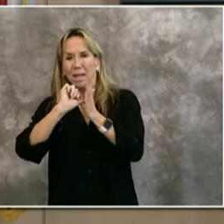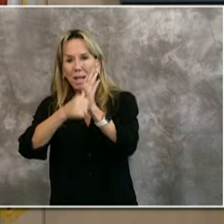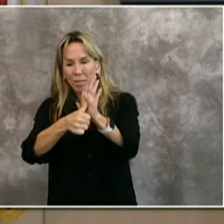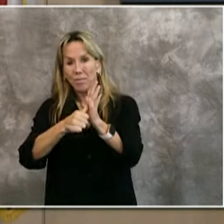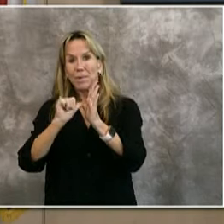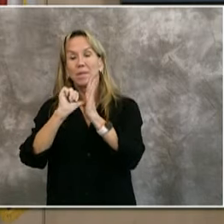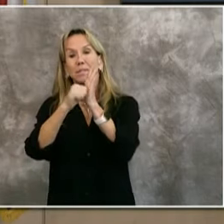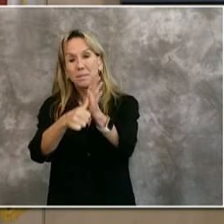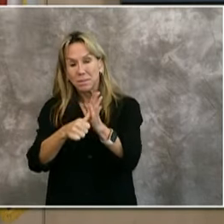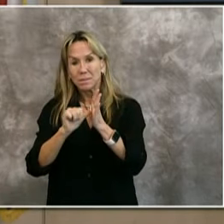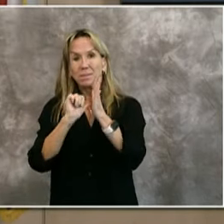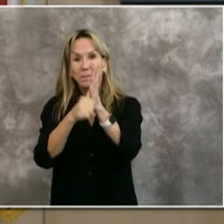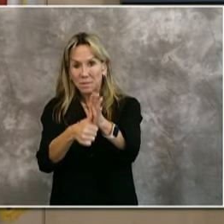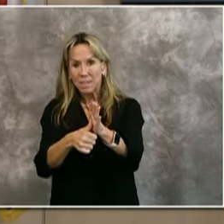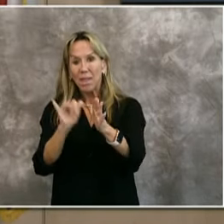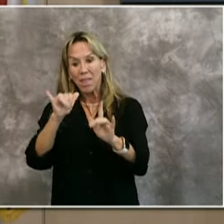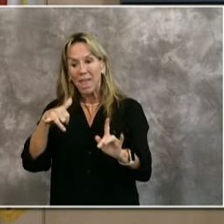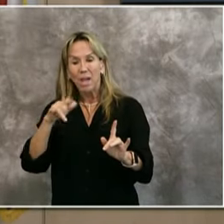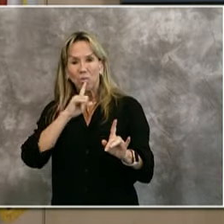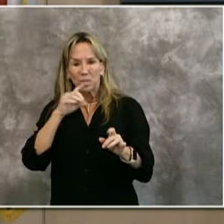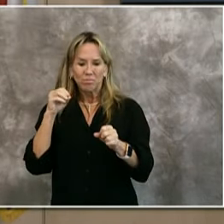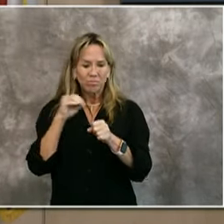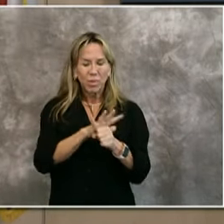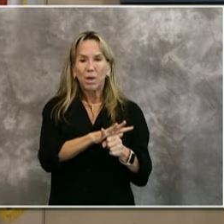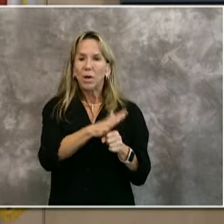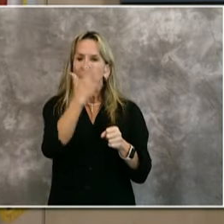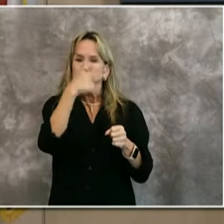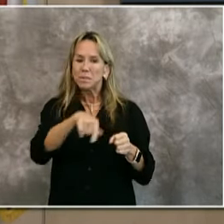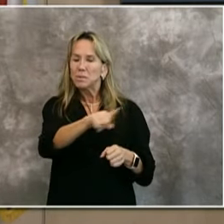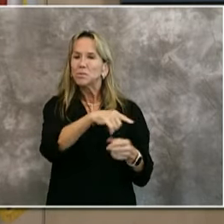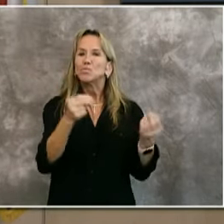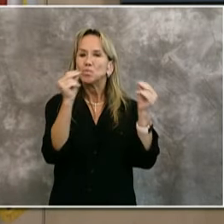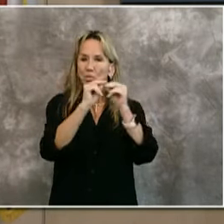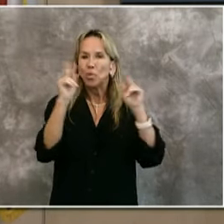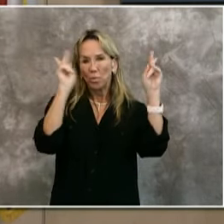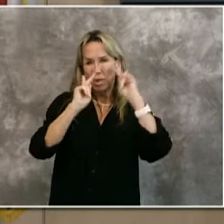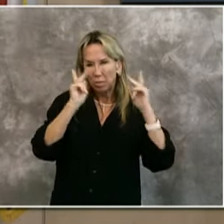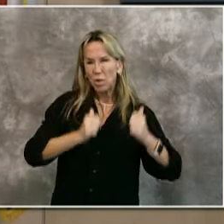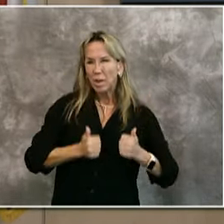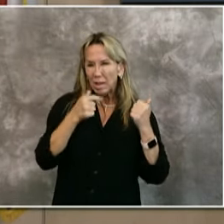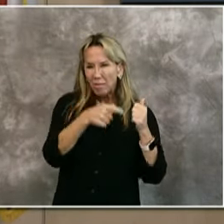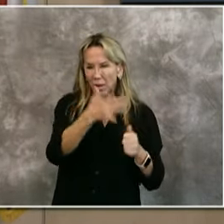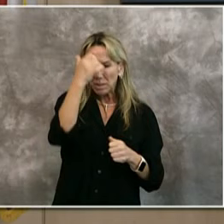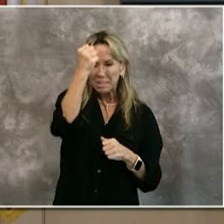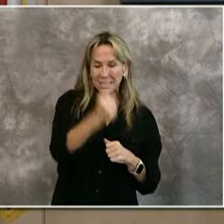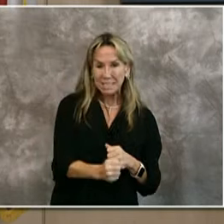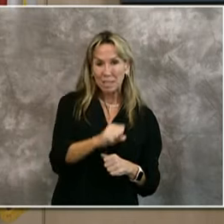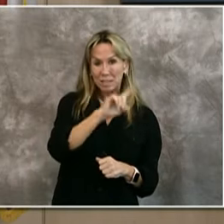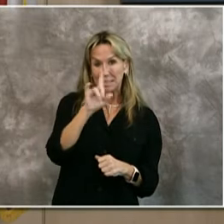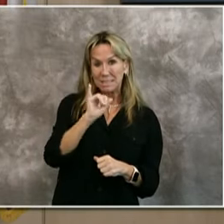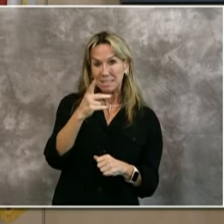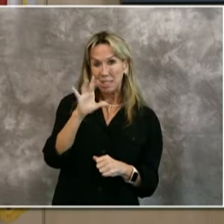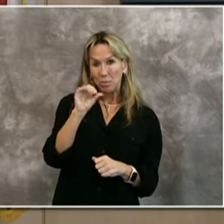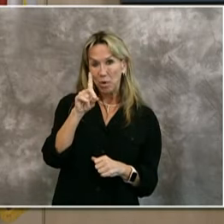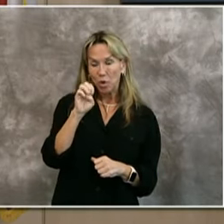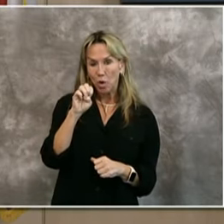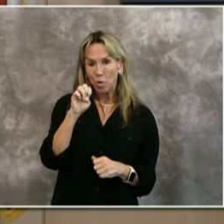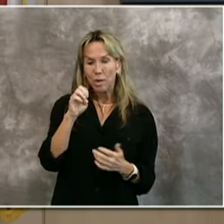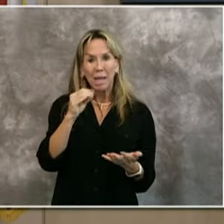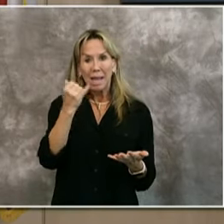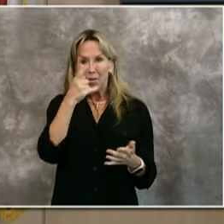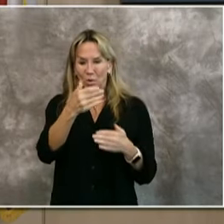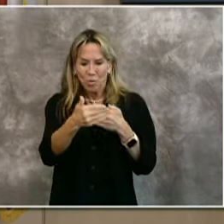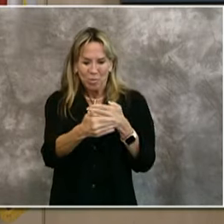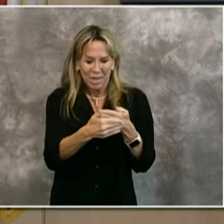the disproportionate impact in the southern zip codes in the county, especially those directly